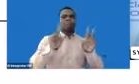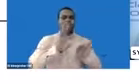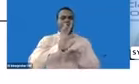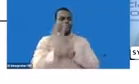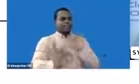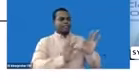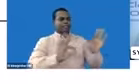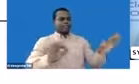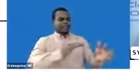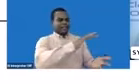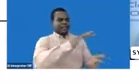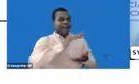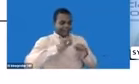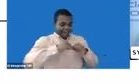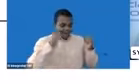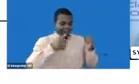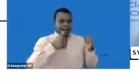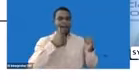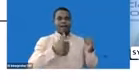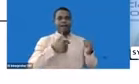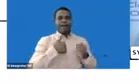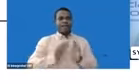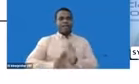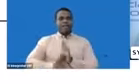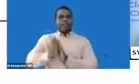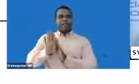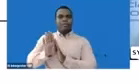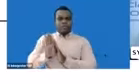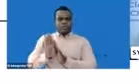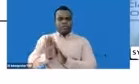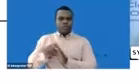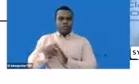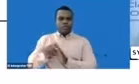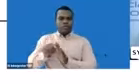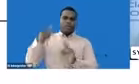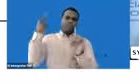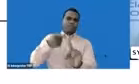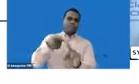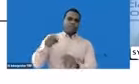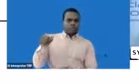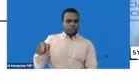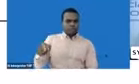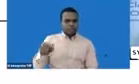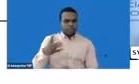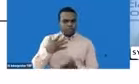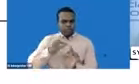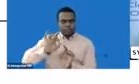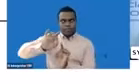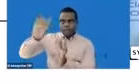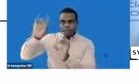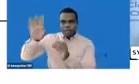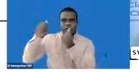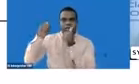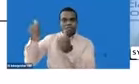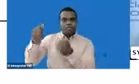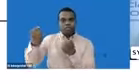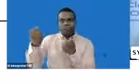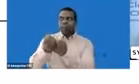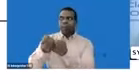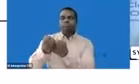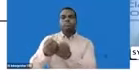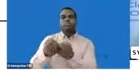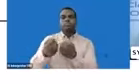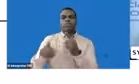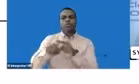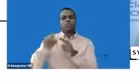fosters participation. And on the long run, reporting barriers can help other users as well.